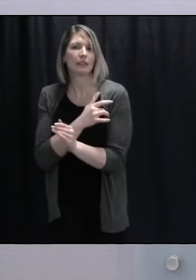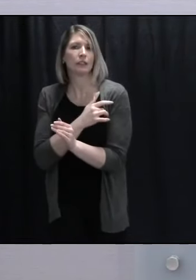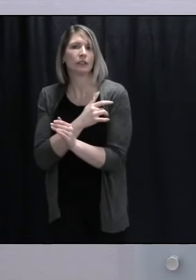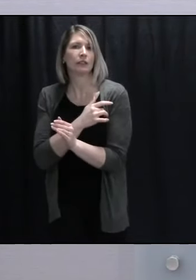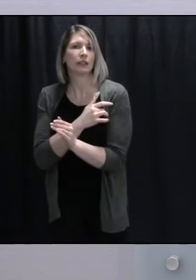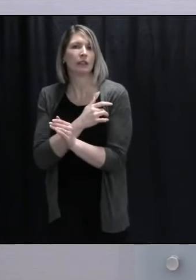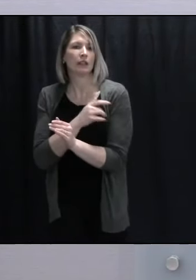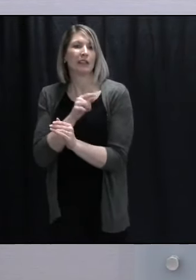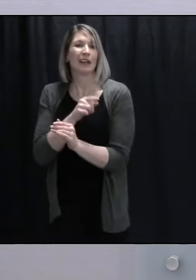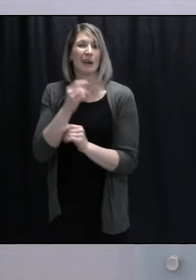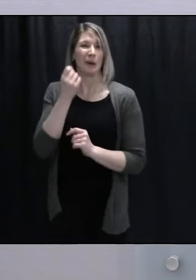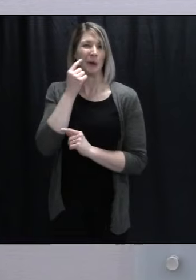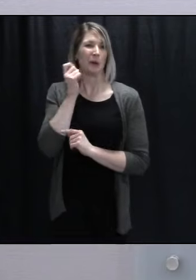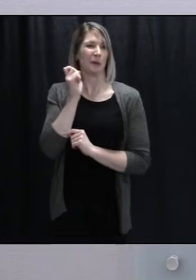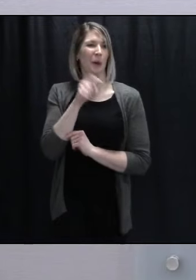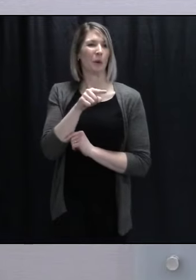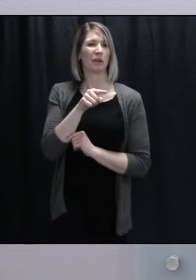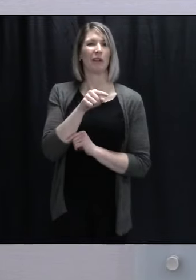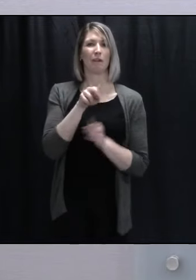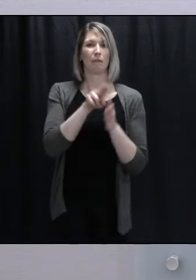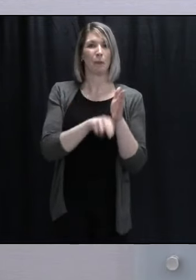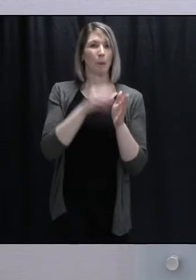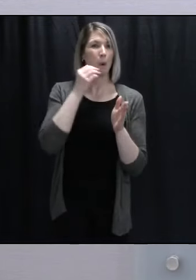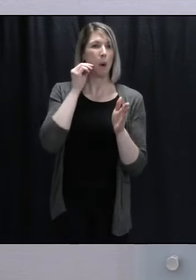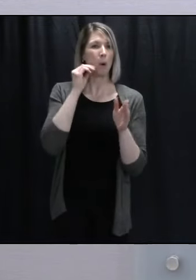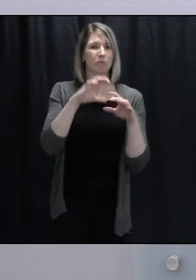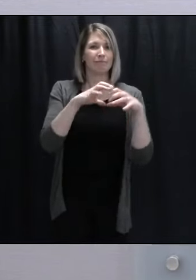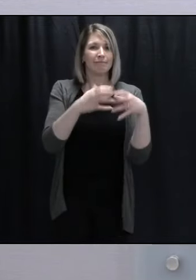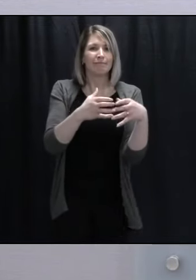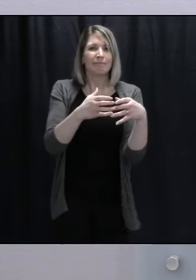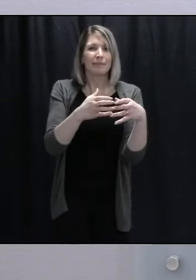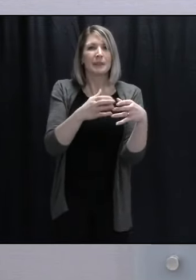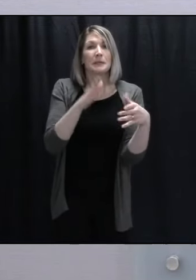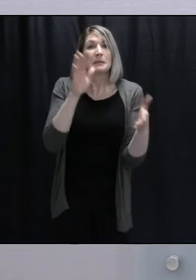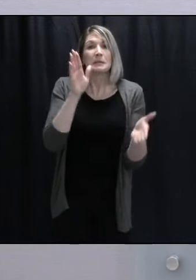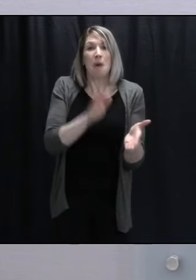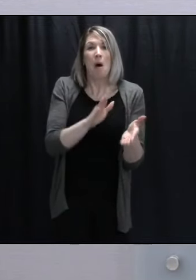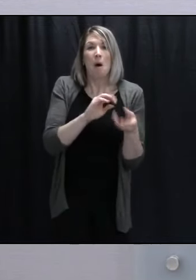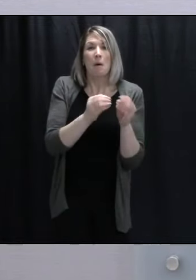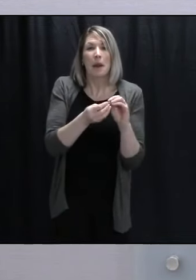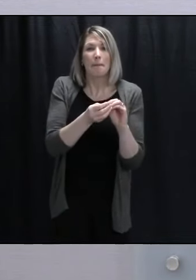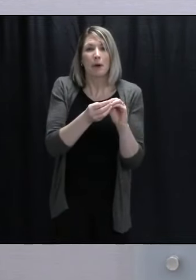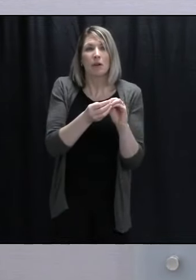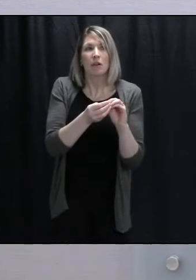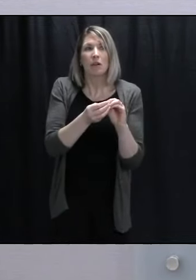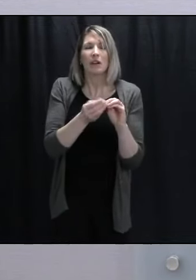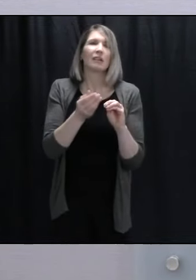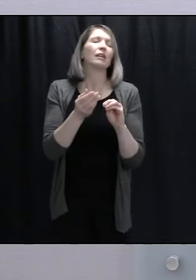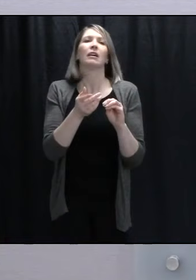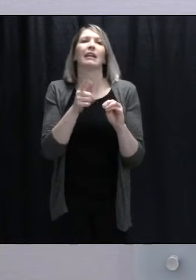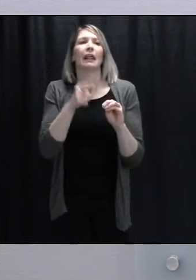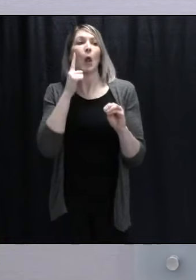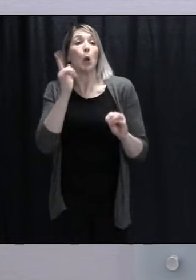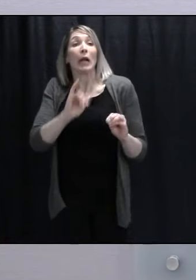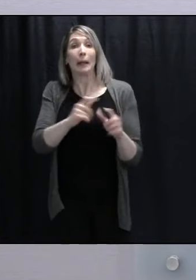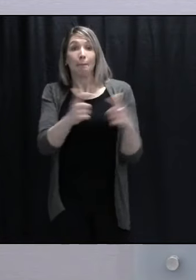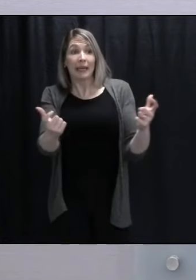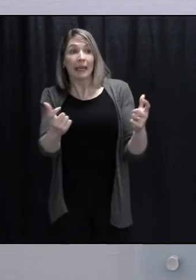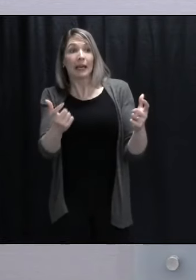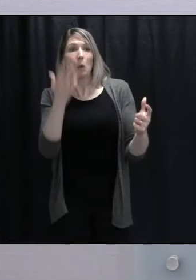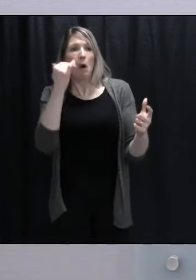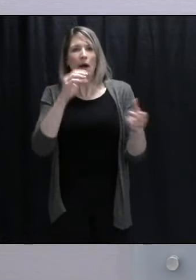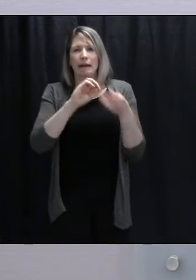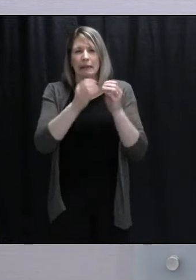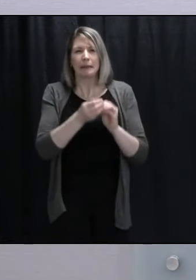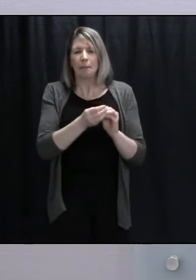of calls pose a special risk for smaller provinces, just because we don't have a large number of ICU beds in